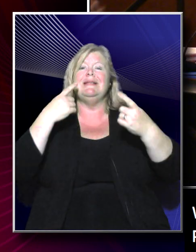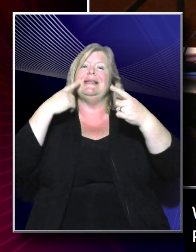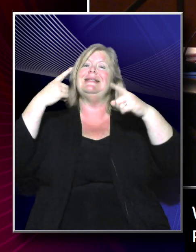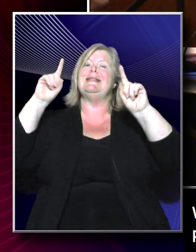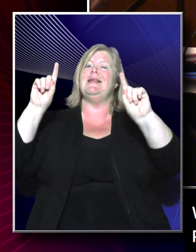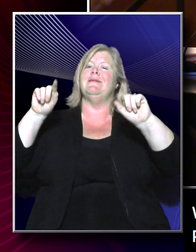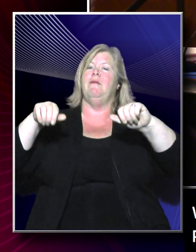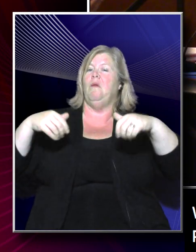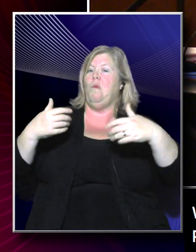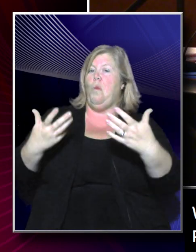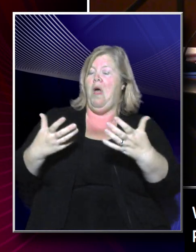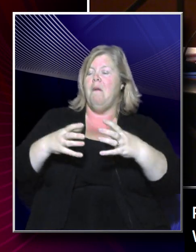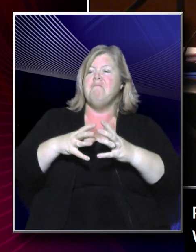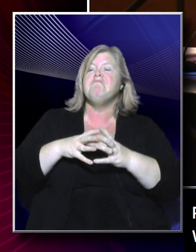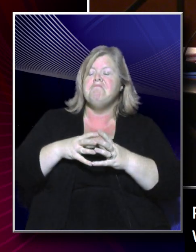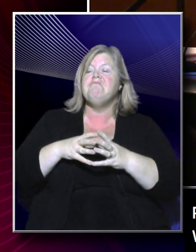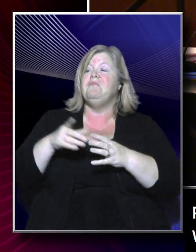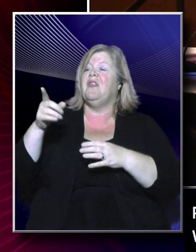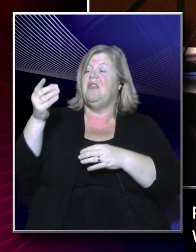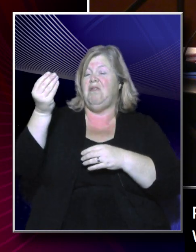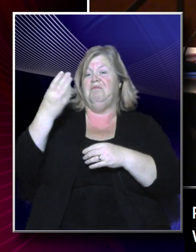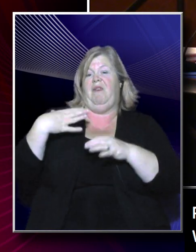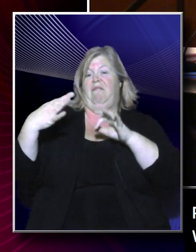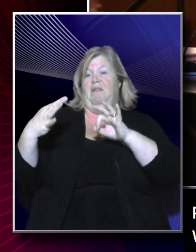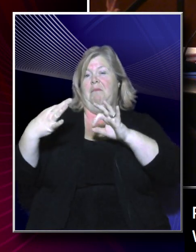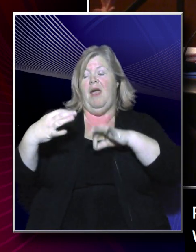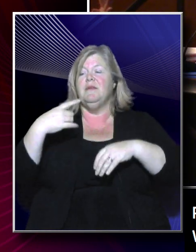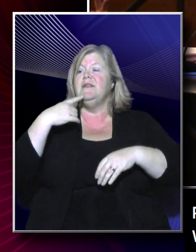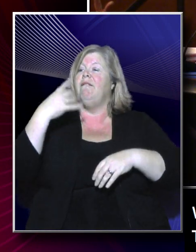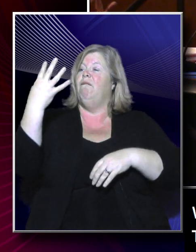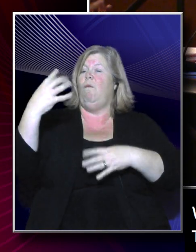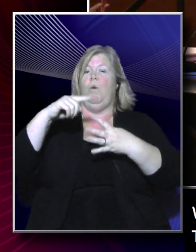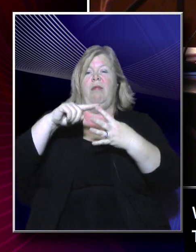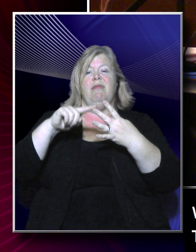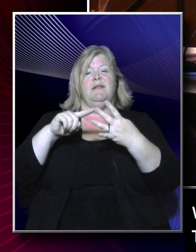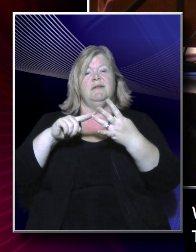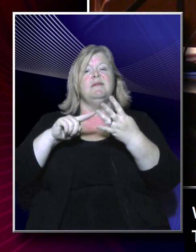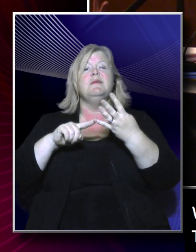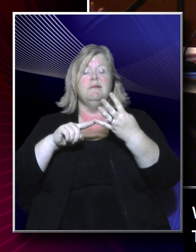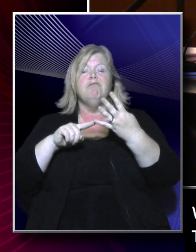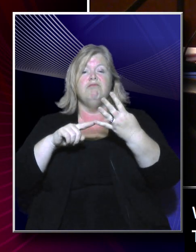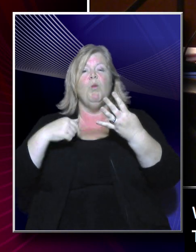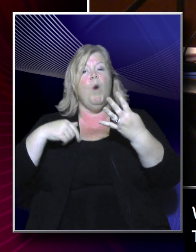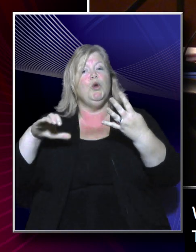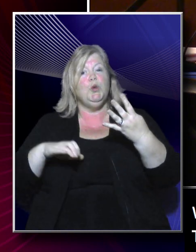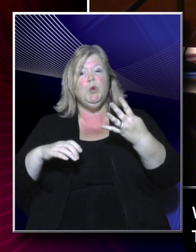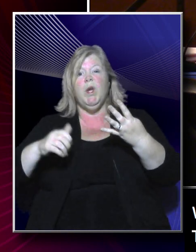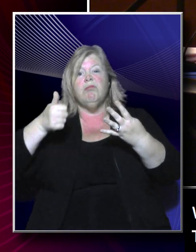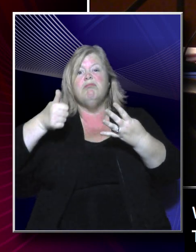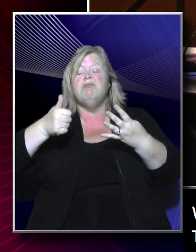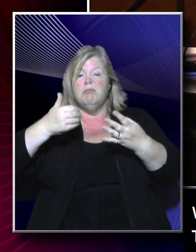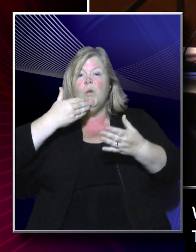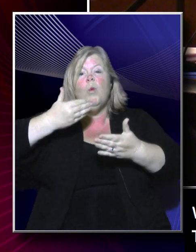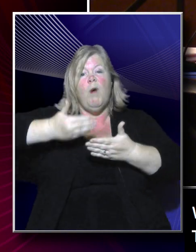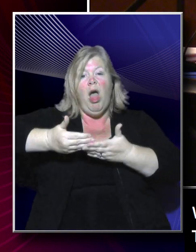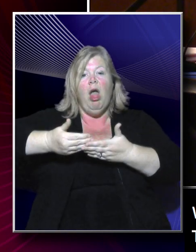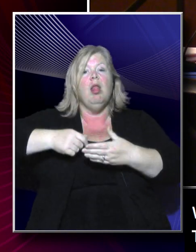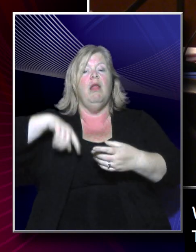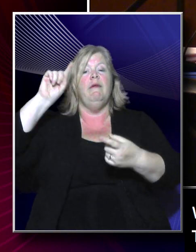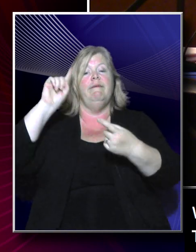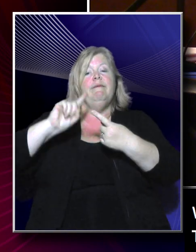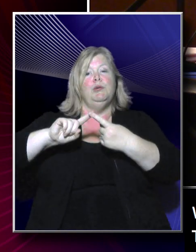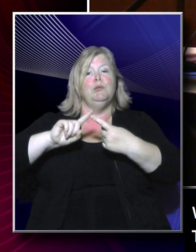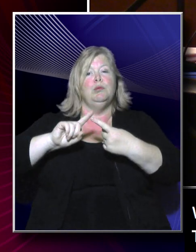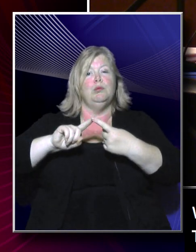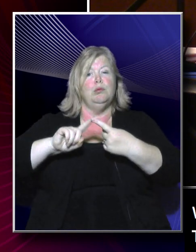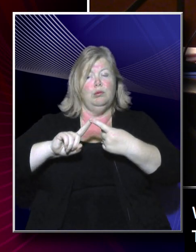with? And they told us there were 4 things that we were doing very well. The first thing